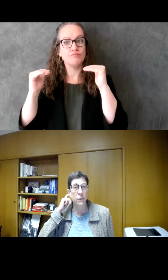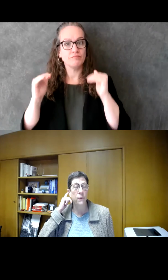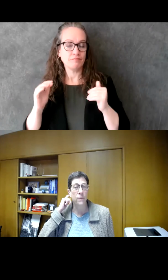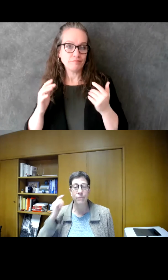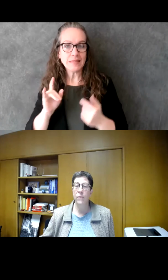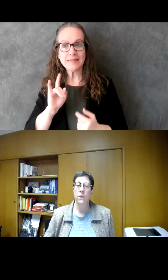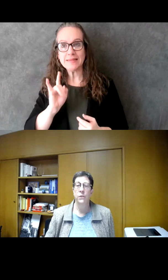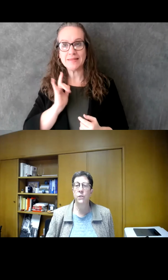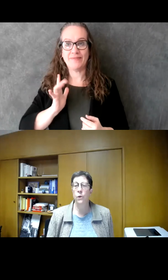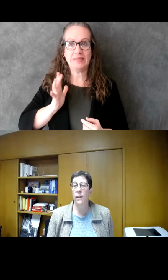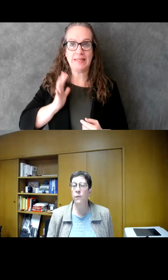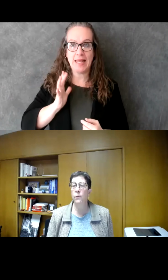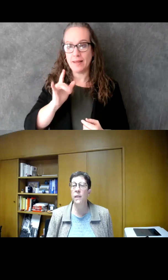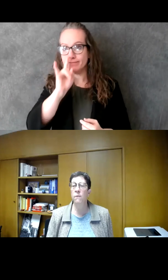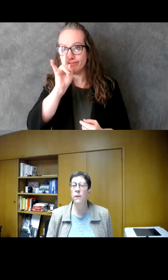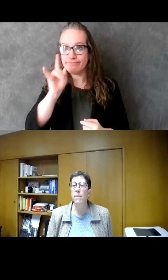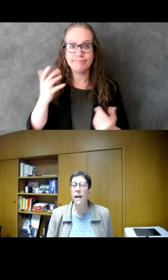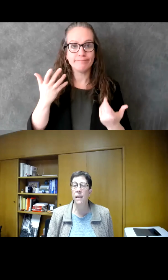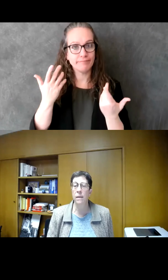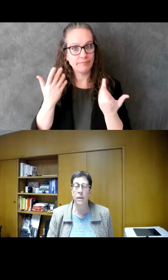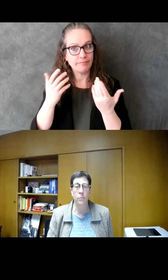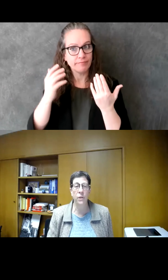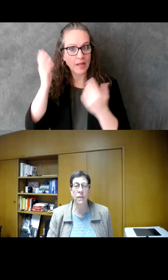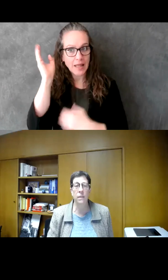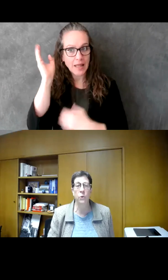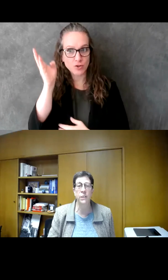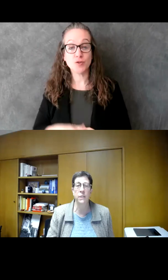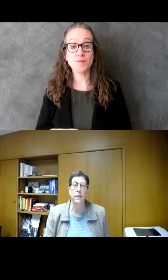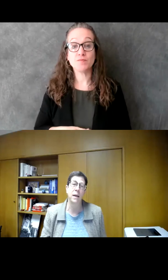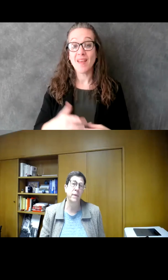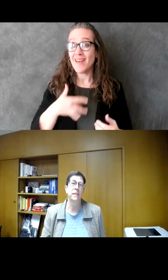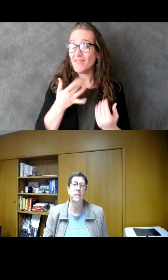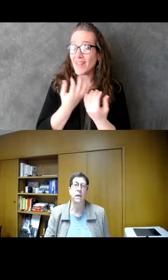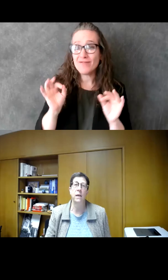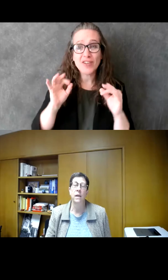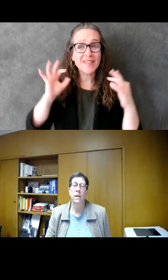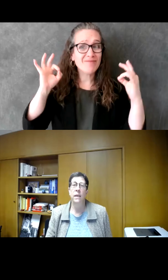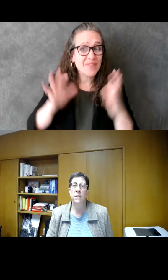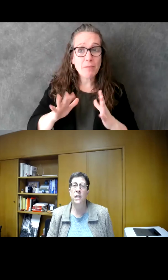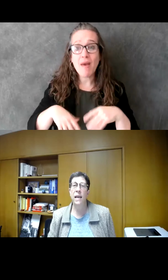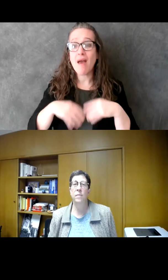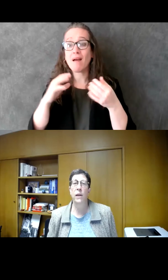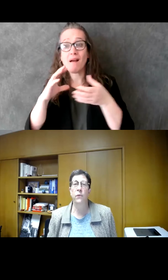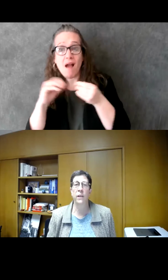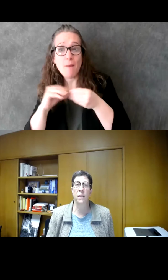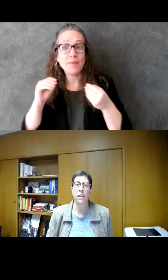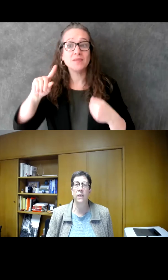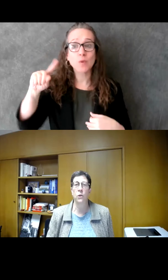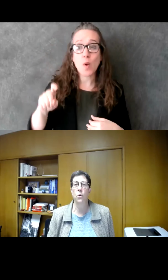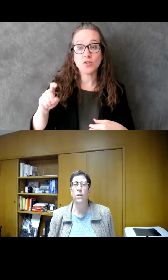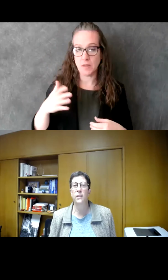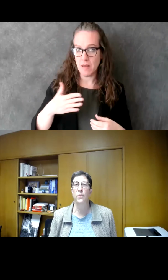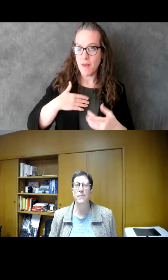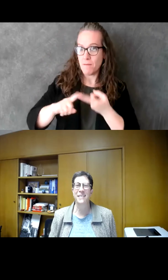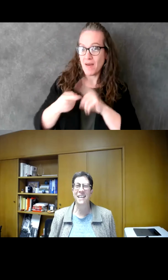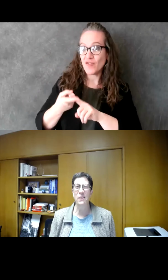it useful. So, and feel free to give feedback, put in questions and comments in the chat. My friend and colleague